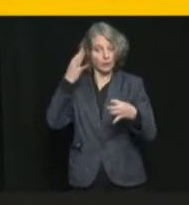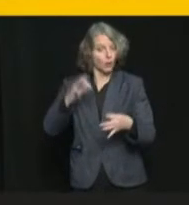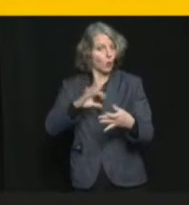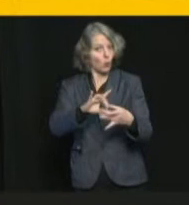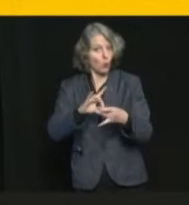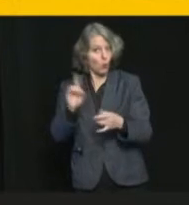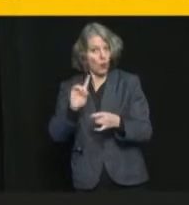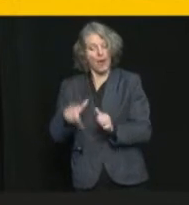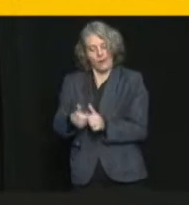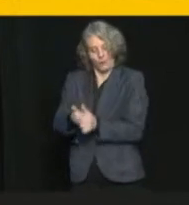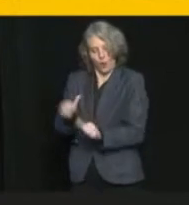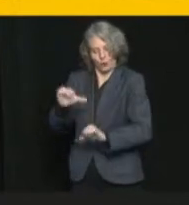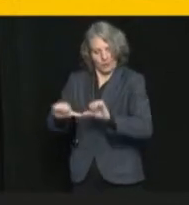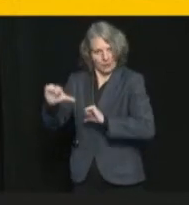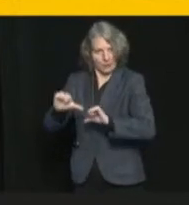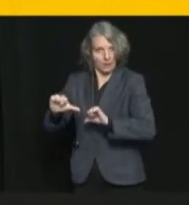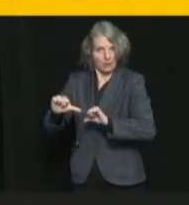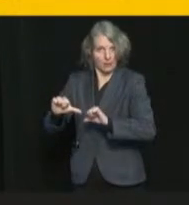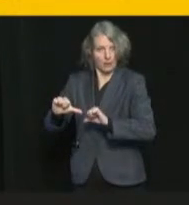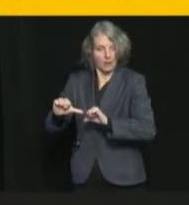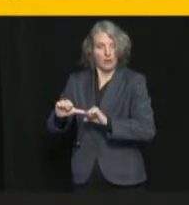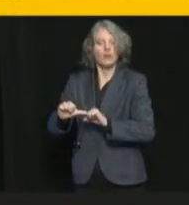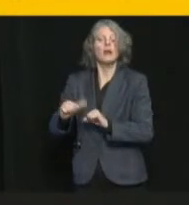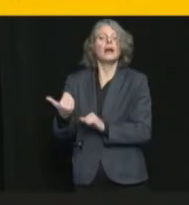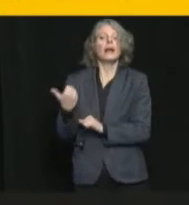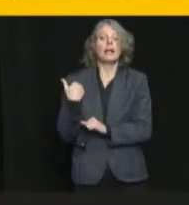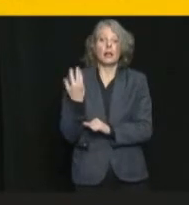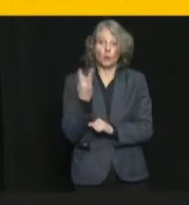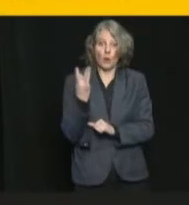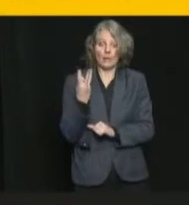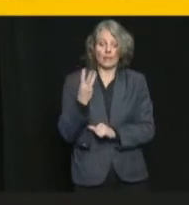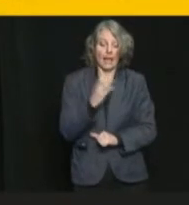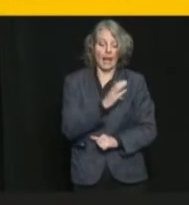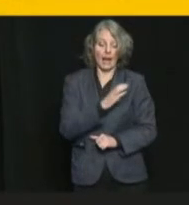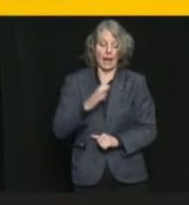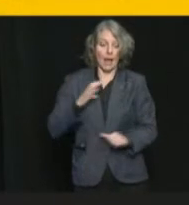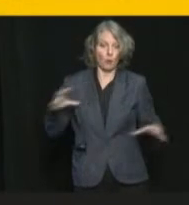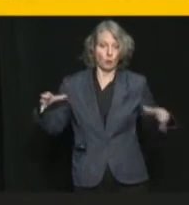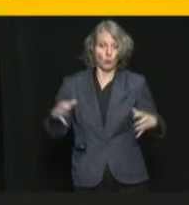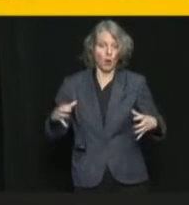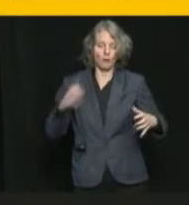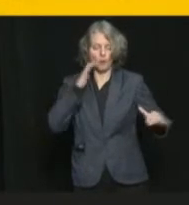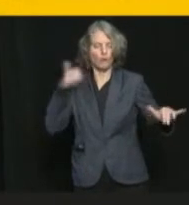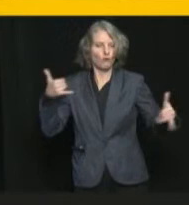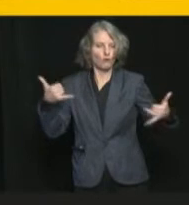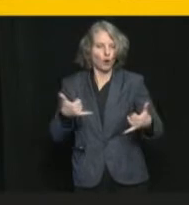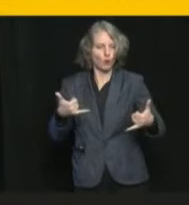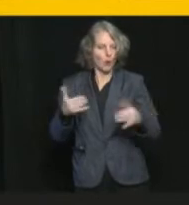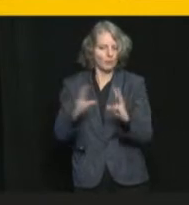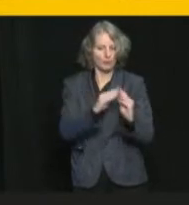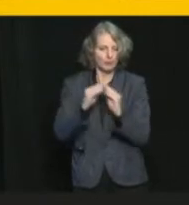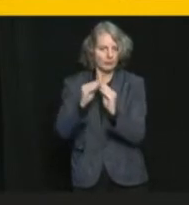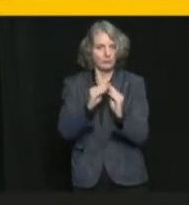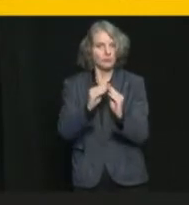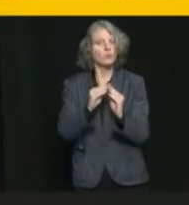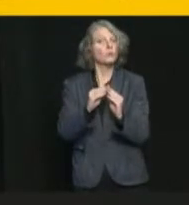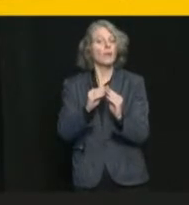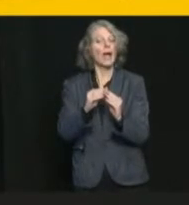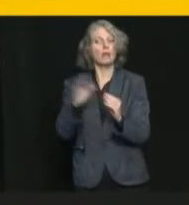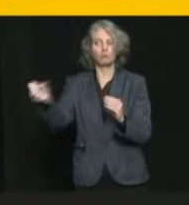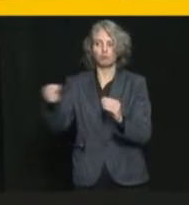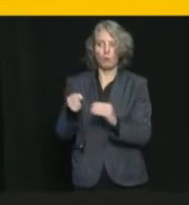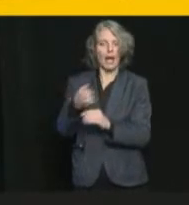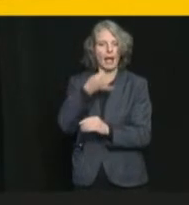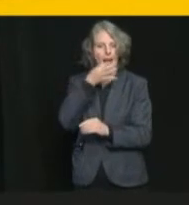on Wednesday, during the virtual cabinet meeting, different experts came to give us information,